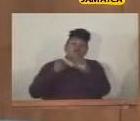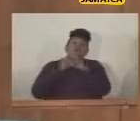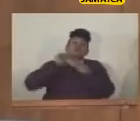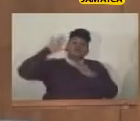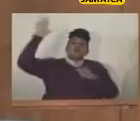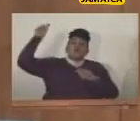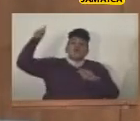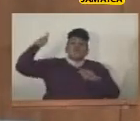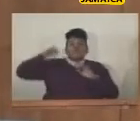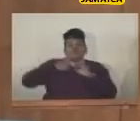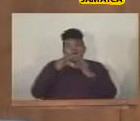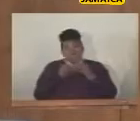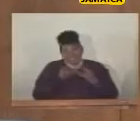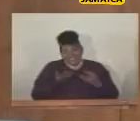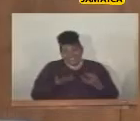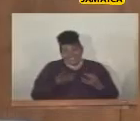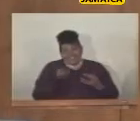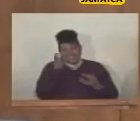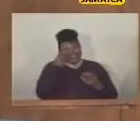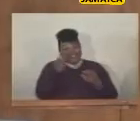Thank you, Mr. President.